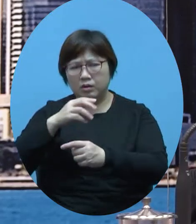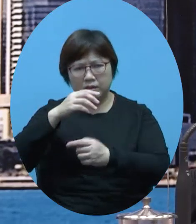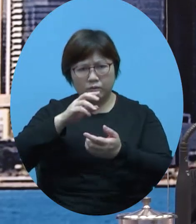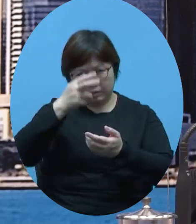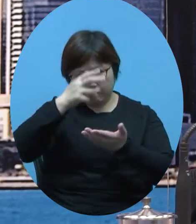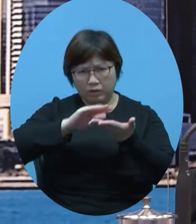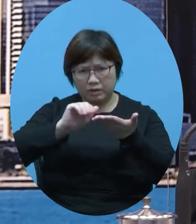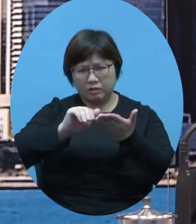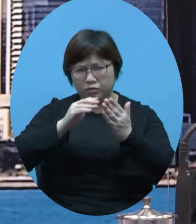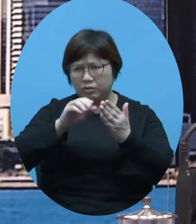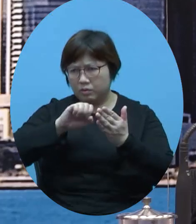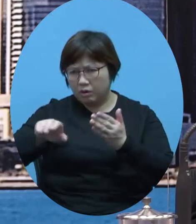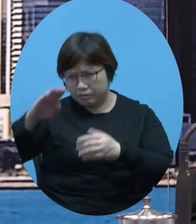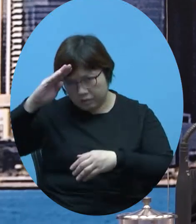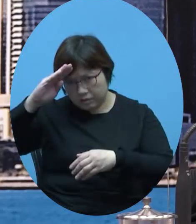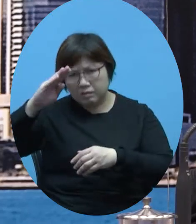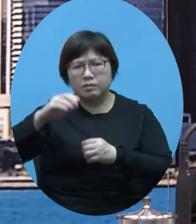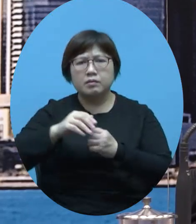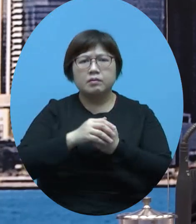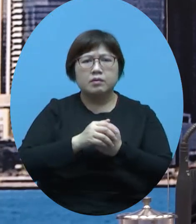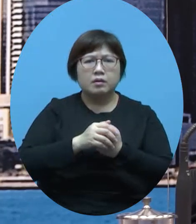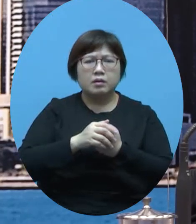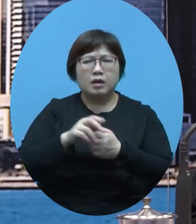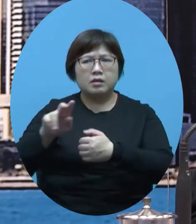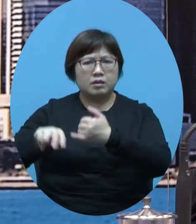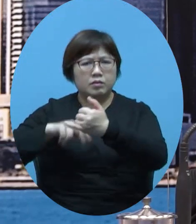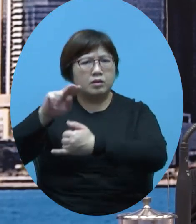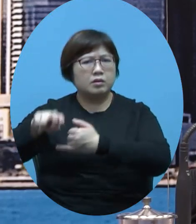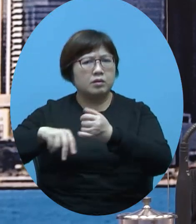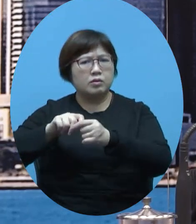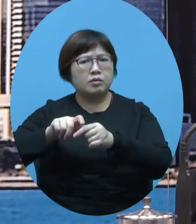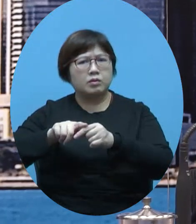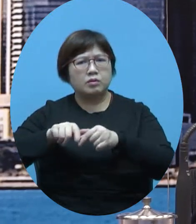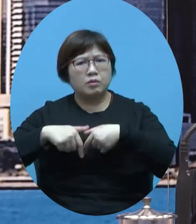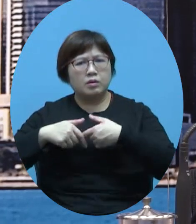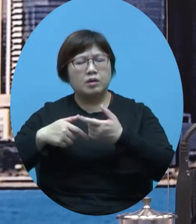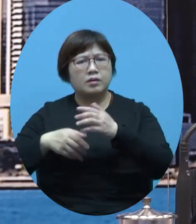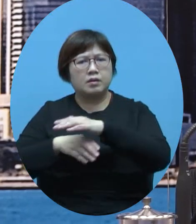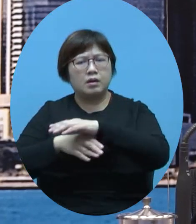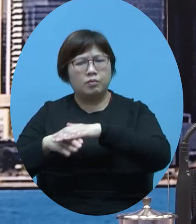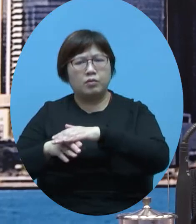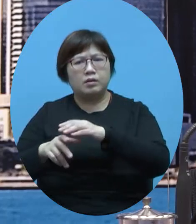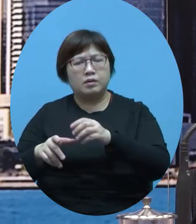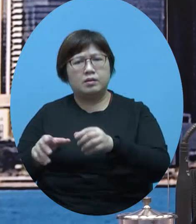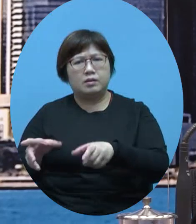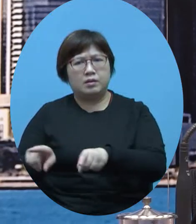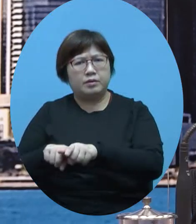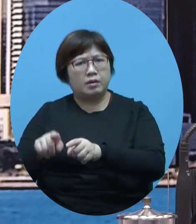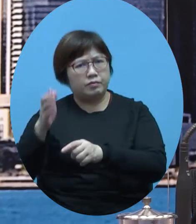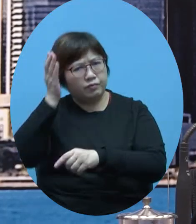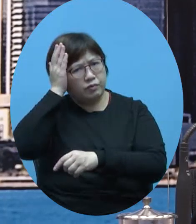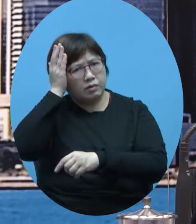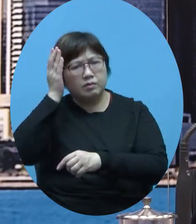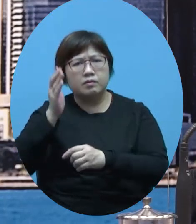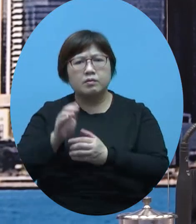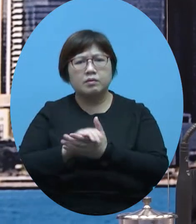unit in the quarantine center. And because we just got the information that the father